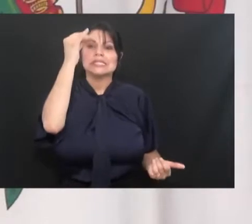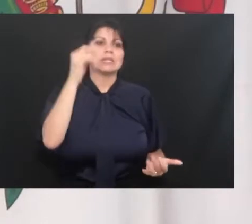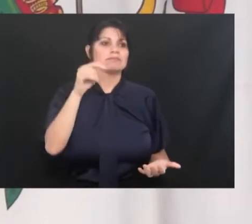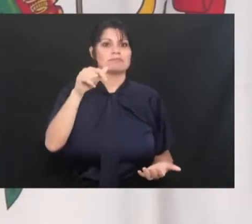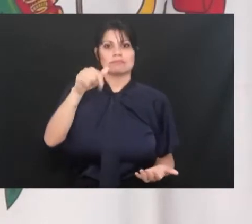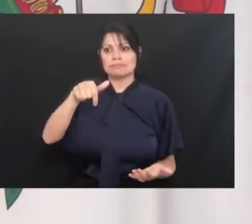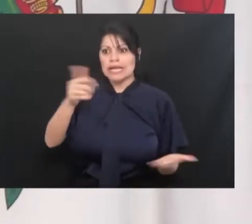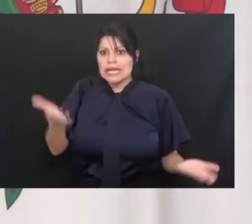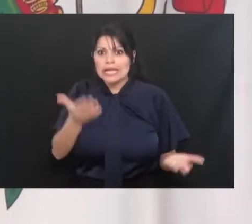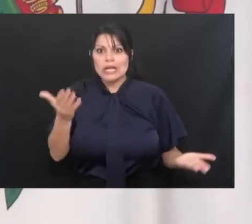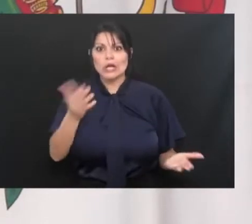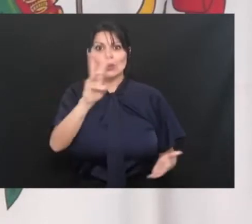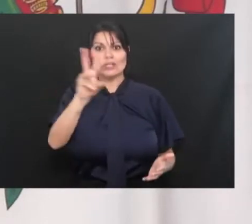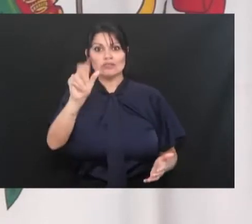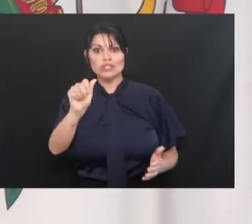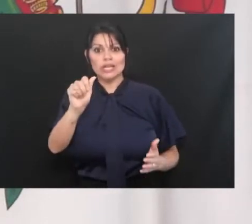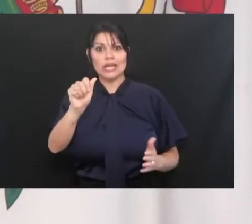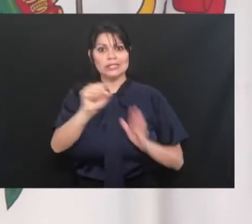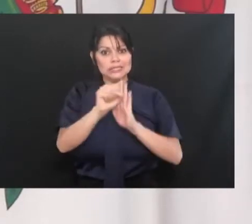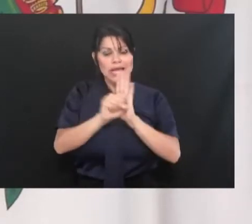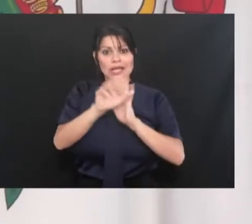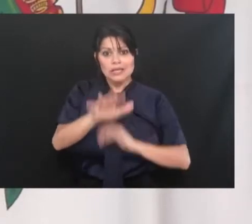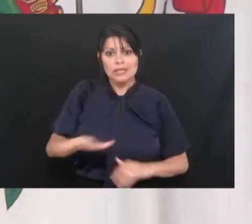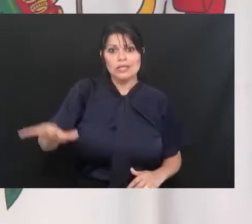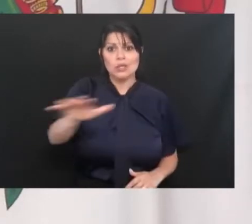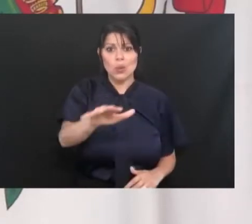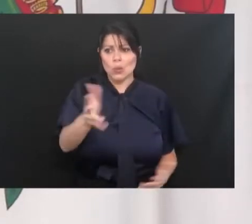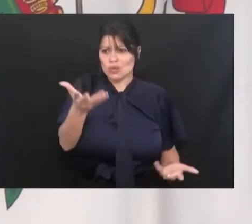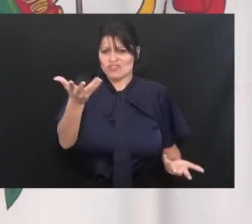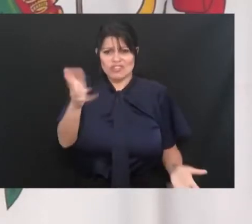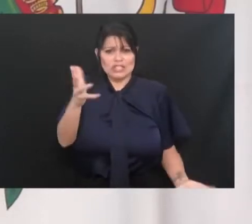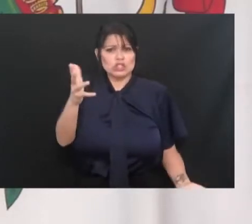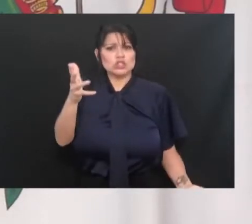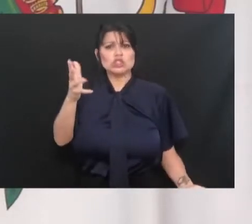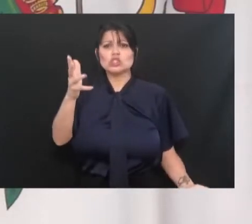Virginia, we've given first shots